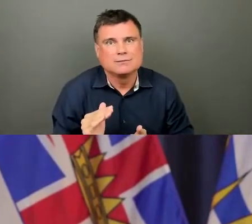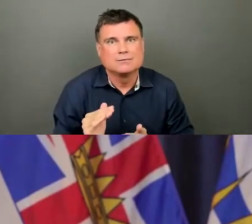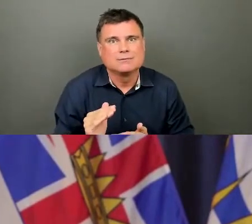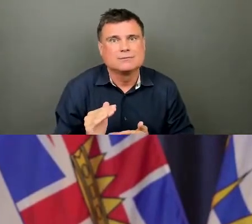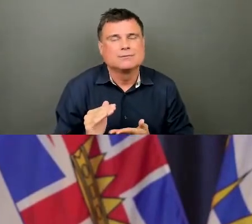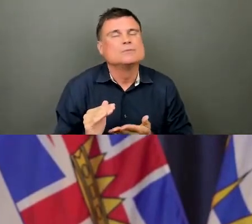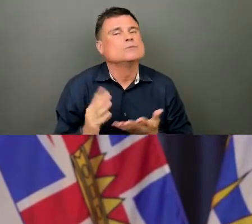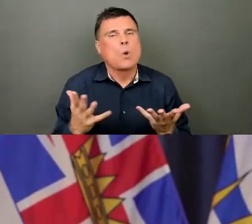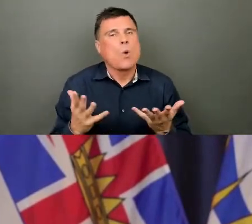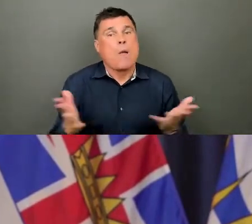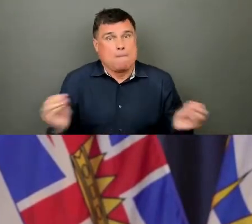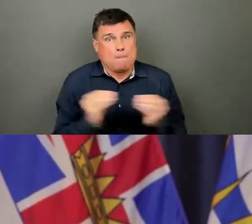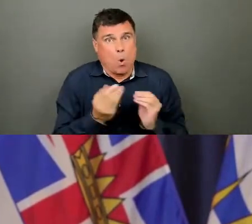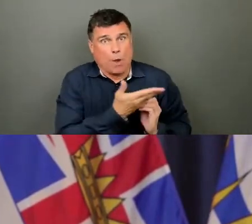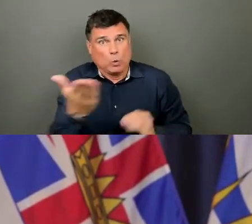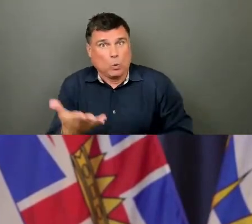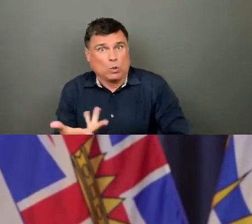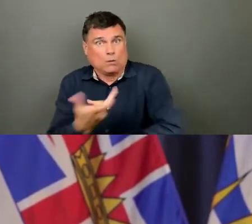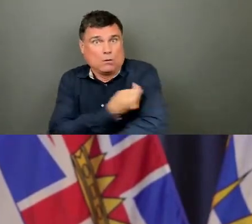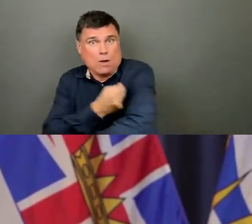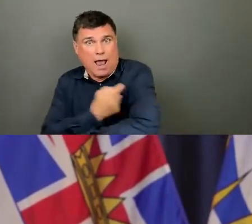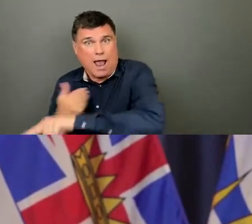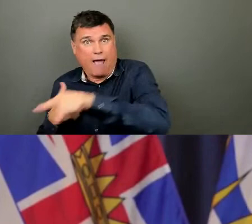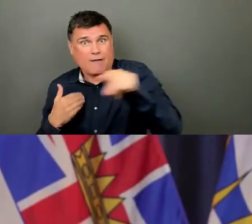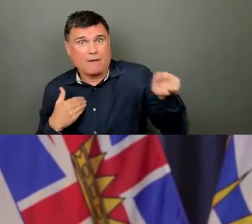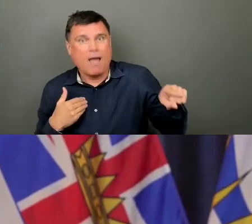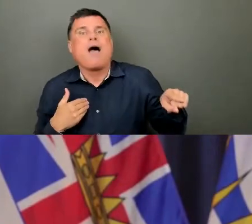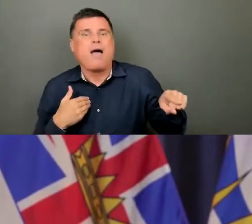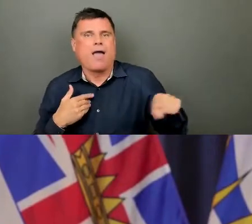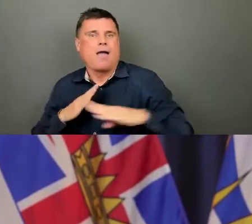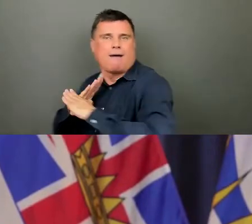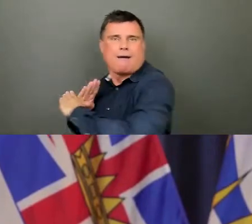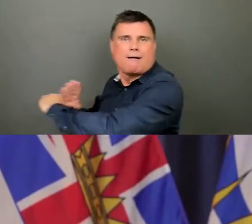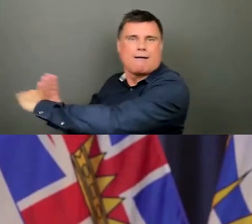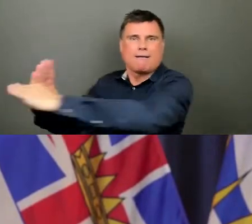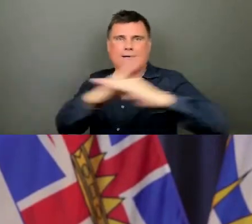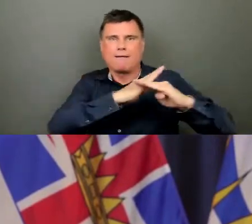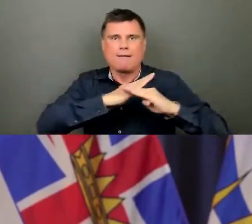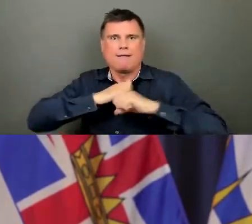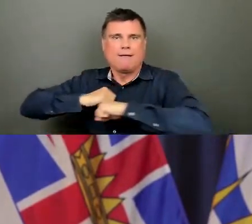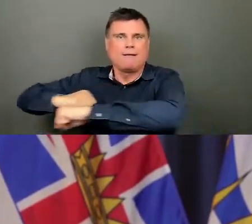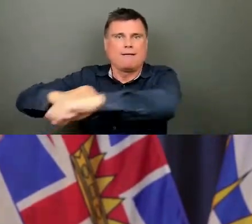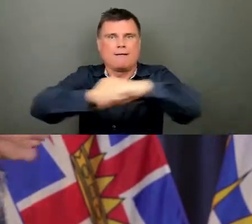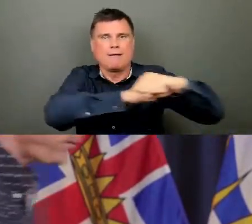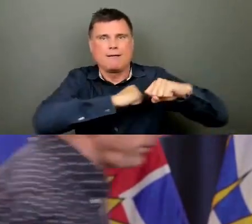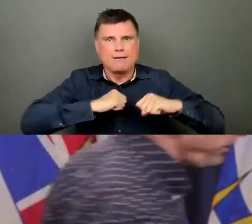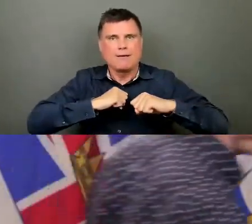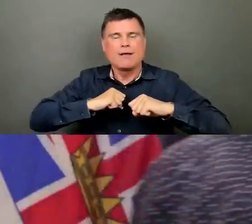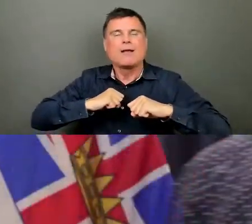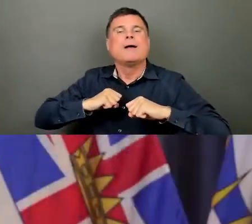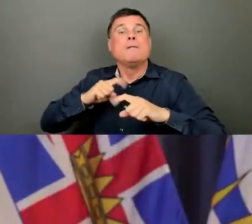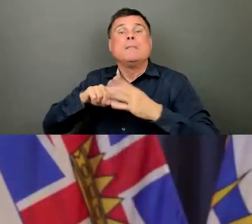have the resources in place to deal with all the other health problems we're facing.